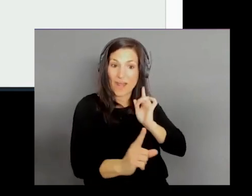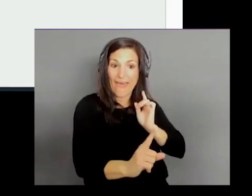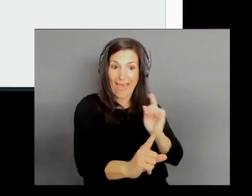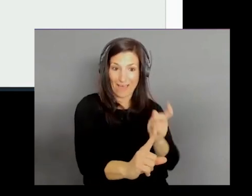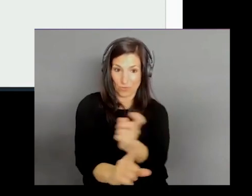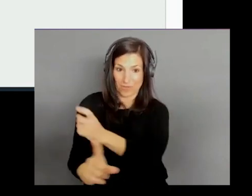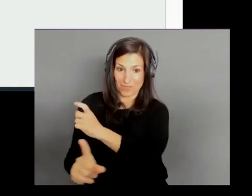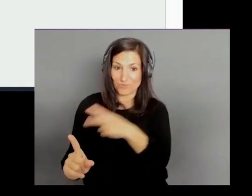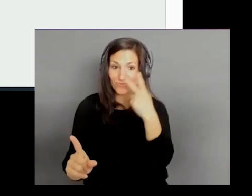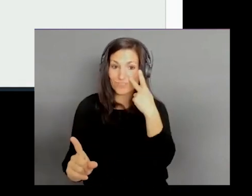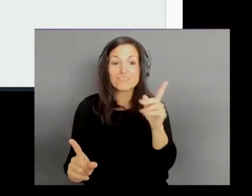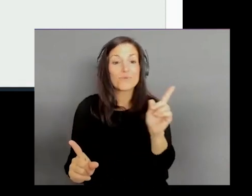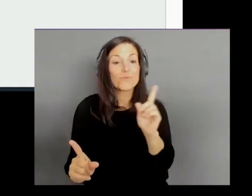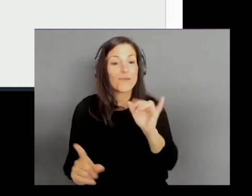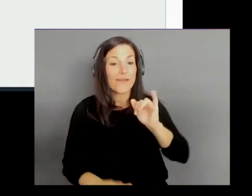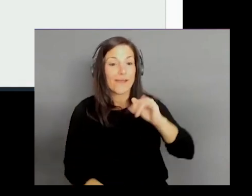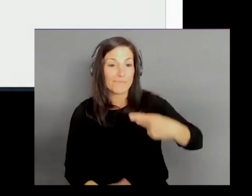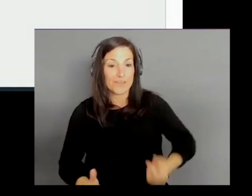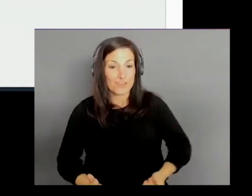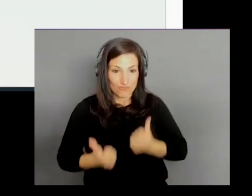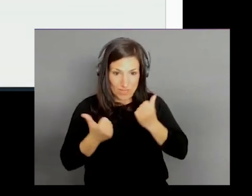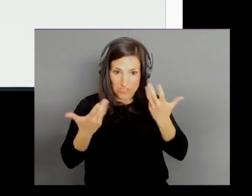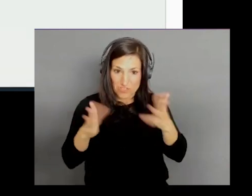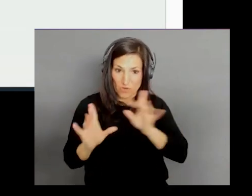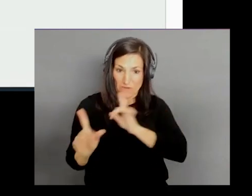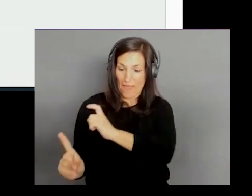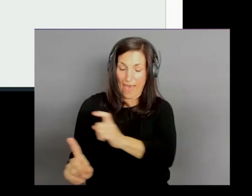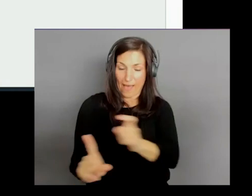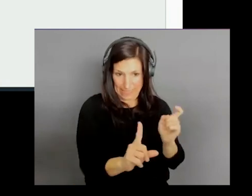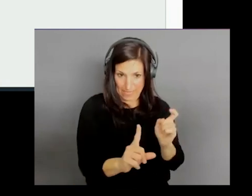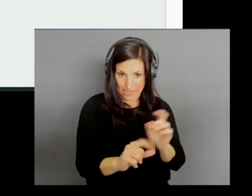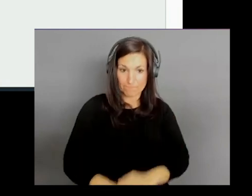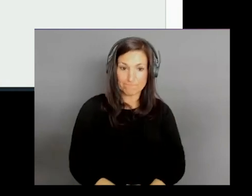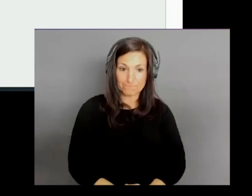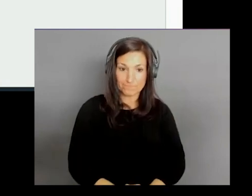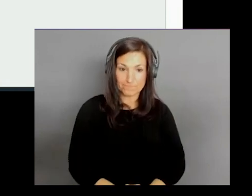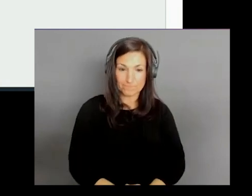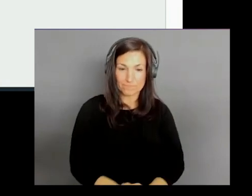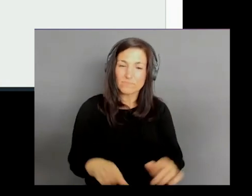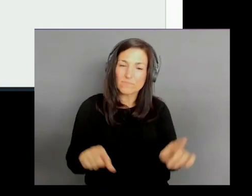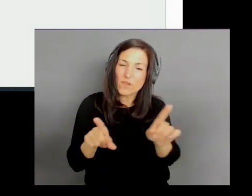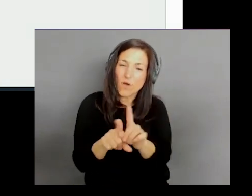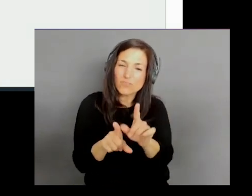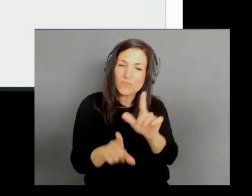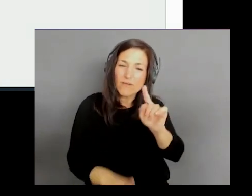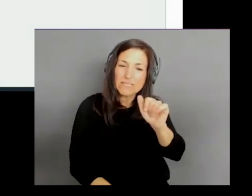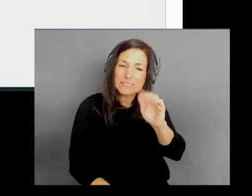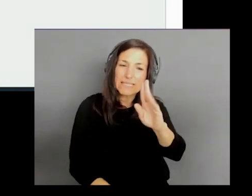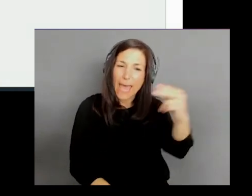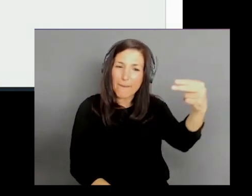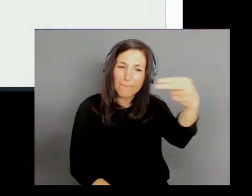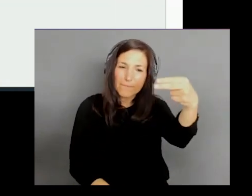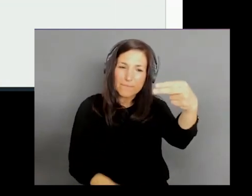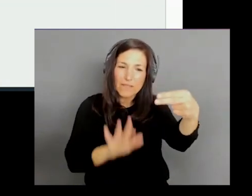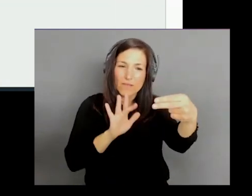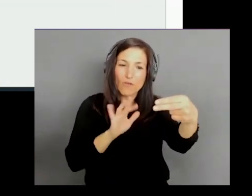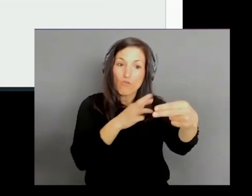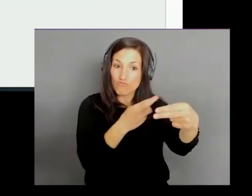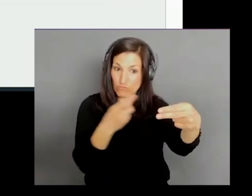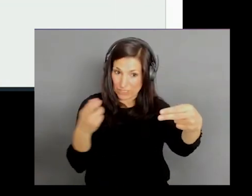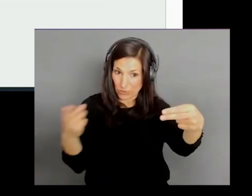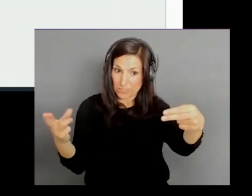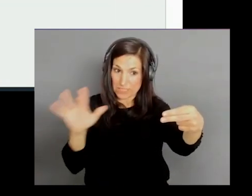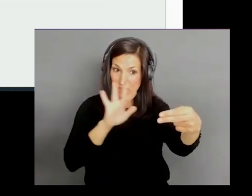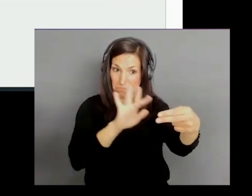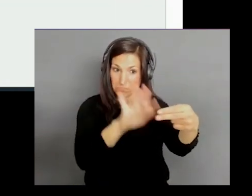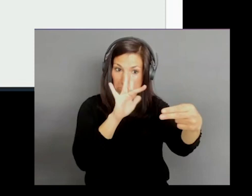addresses have been allocated. And you can also click on the resource tab to see which exact resources